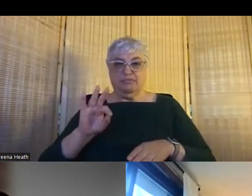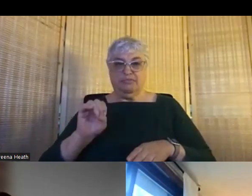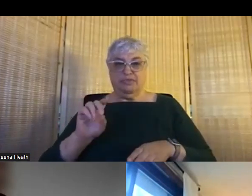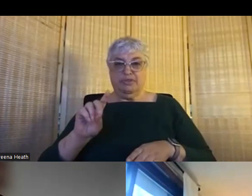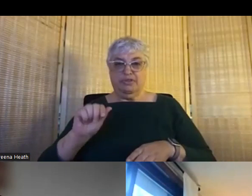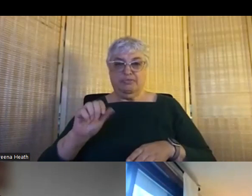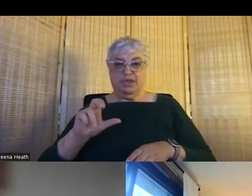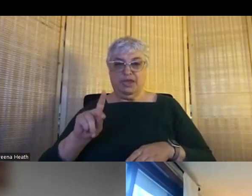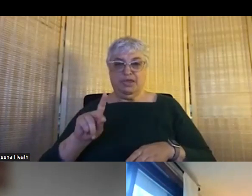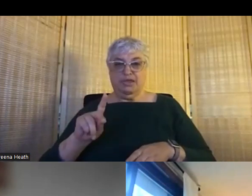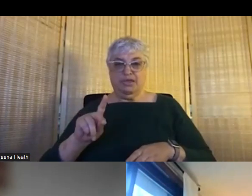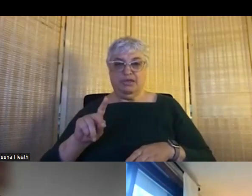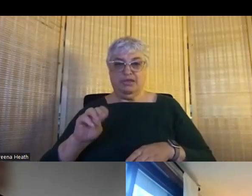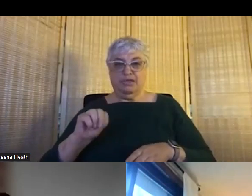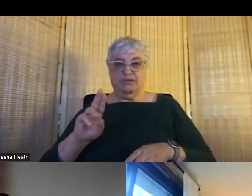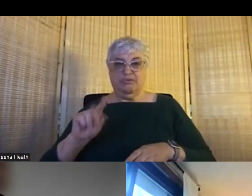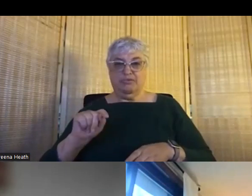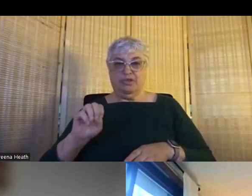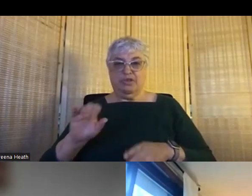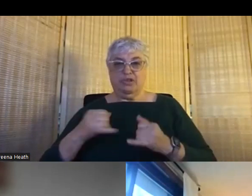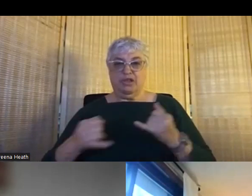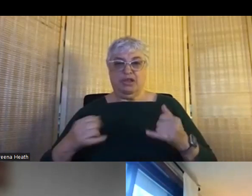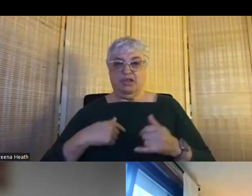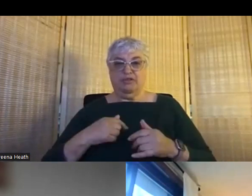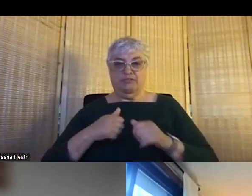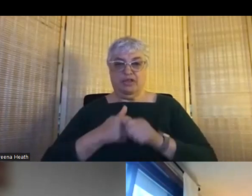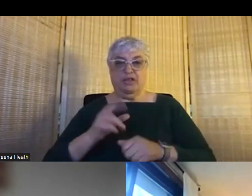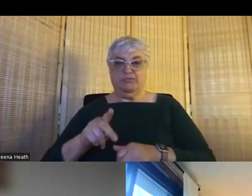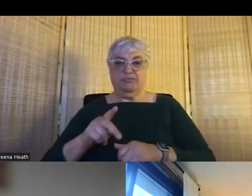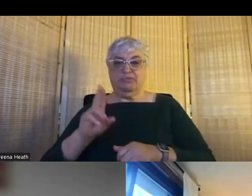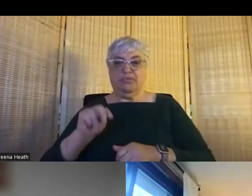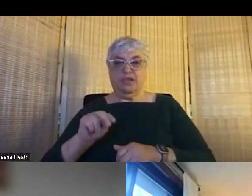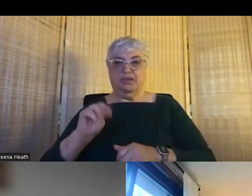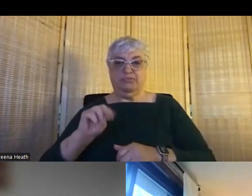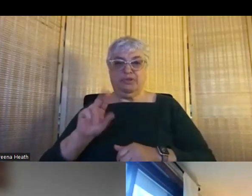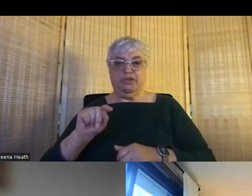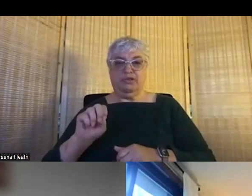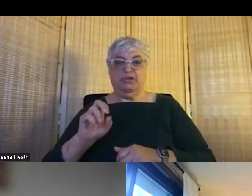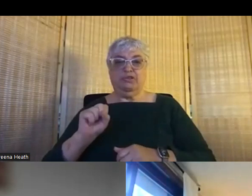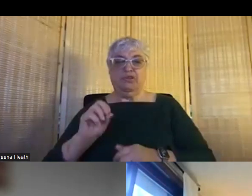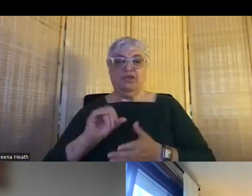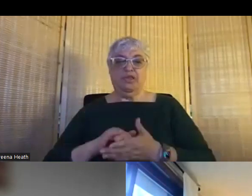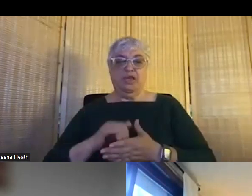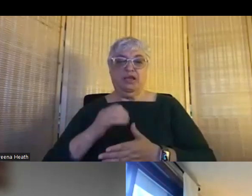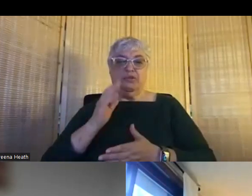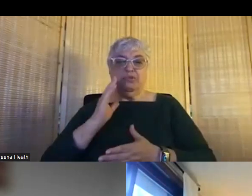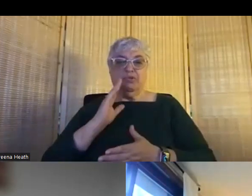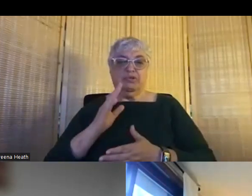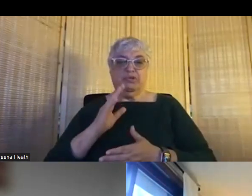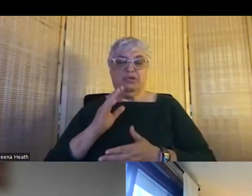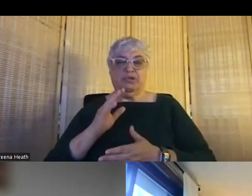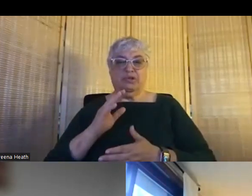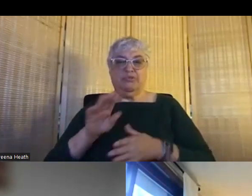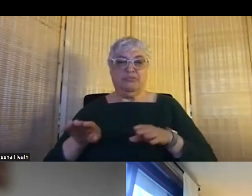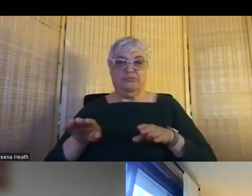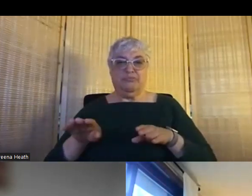might mute your line real quick. And then just if you have a follow-up, unmute. Yeah, so that authority still remains with the Behavioral